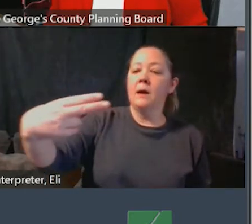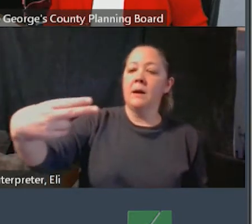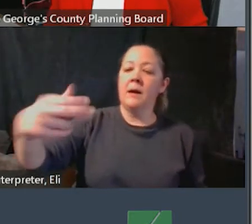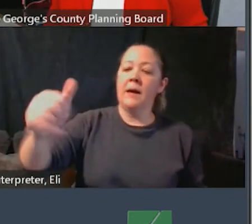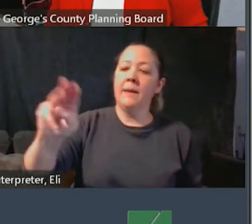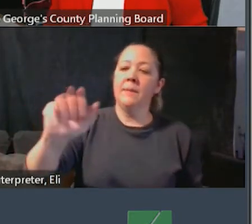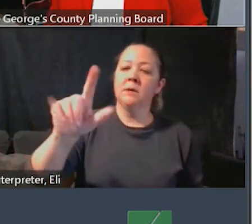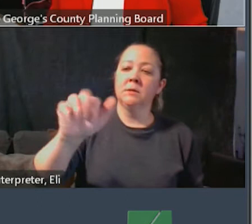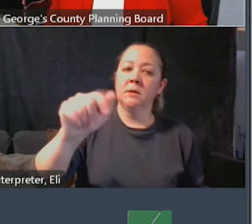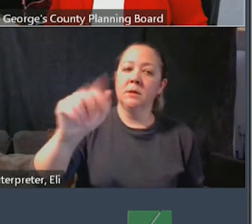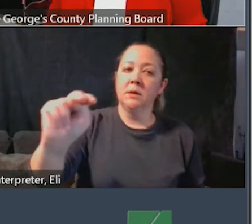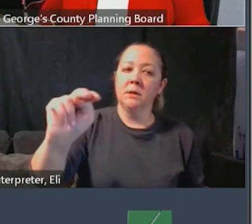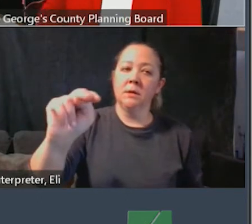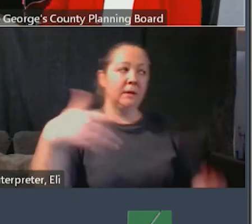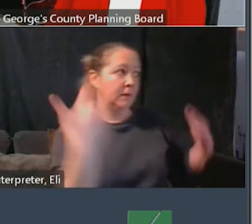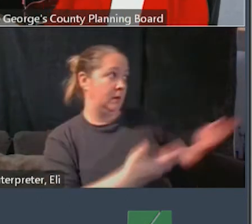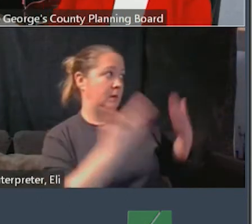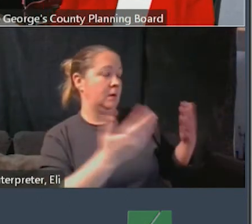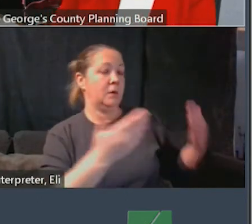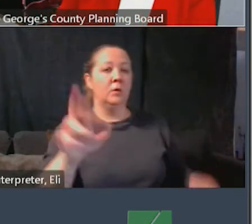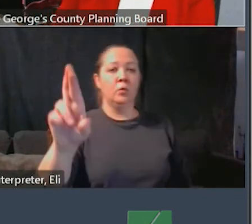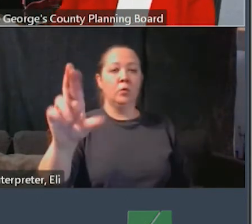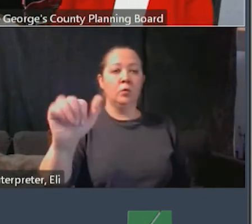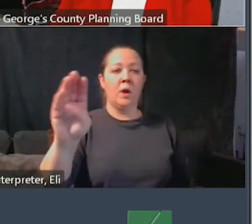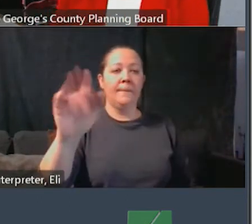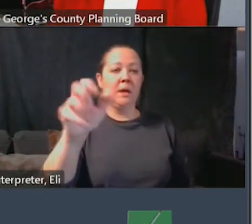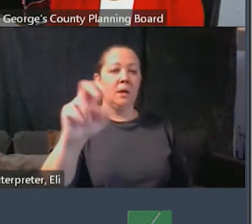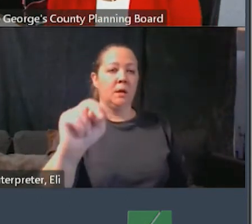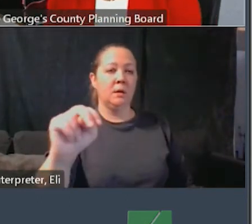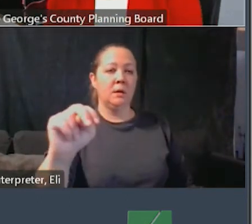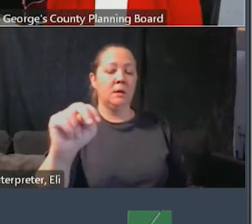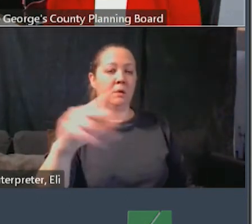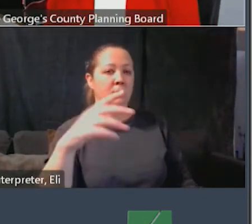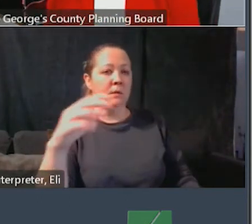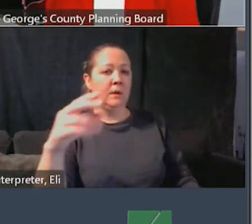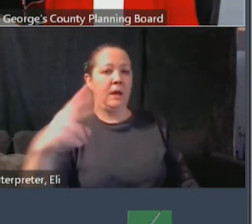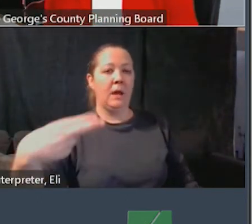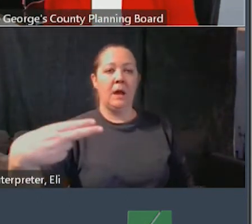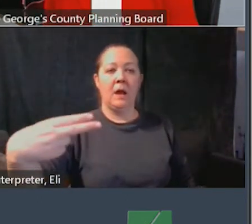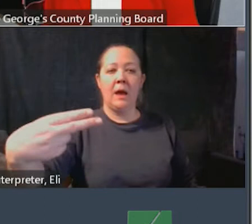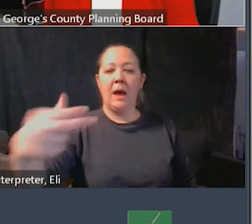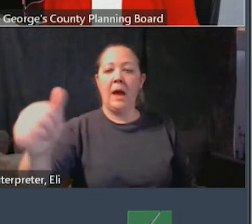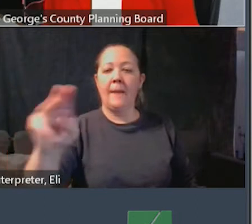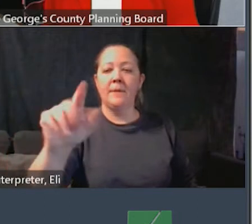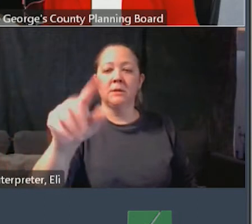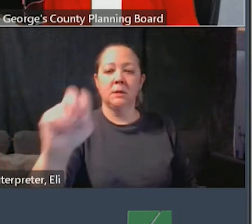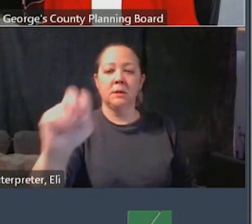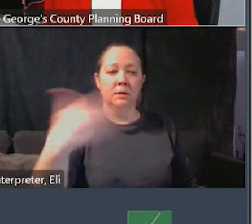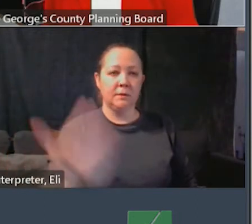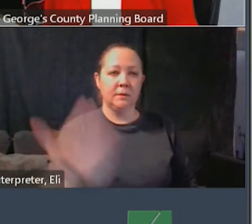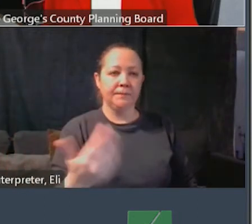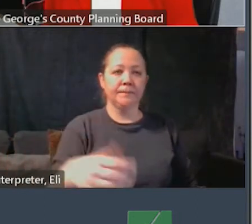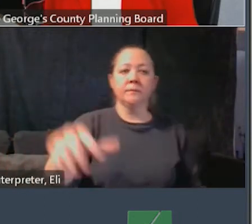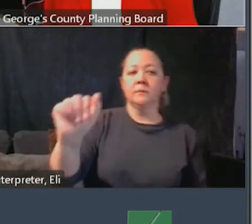Alex Talleyrand? Present. Robin Hamilton is present. This is Robin Hamilton, thank you. Alex Talleyrand?